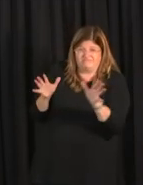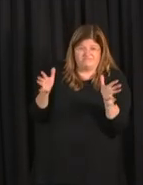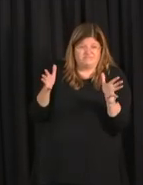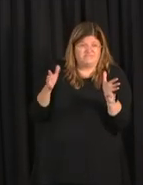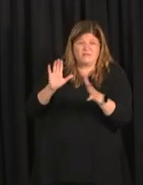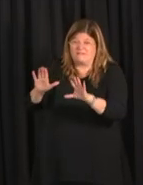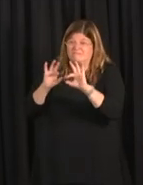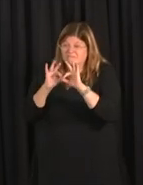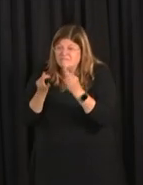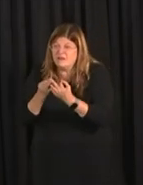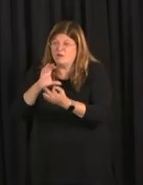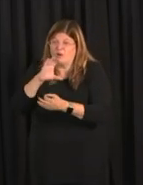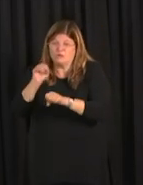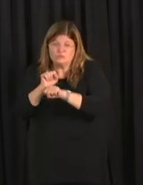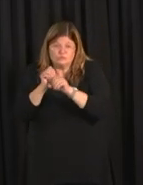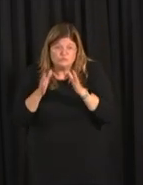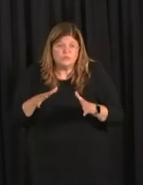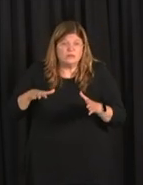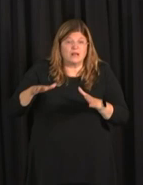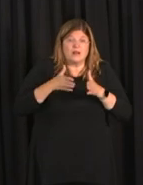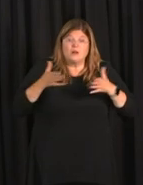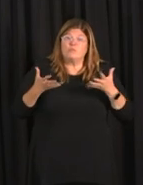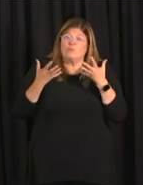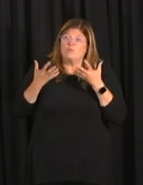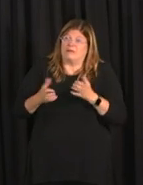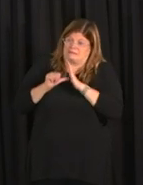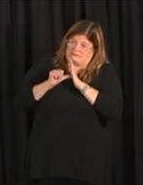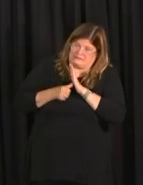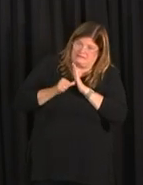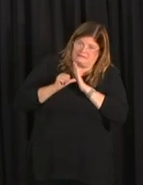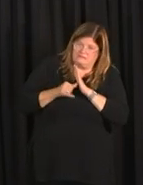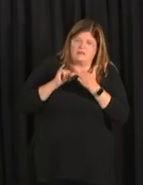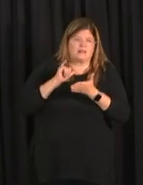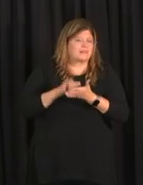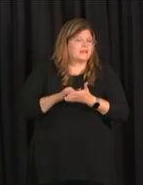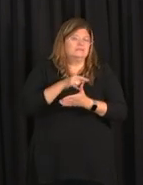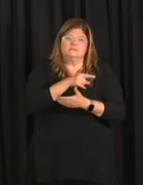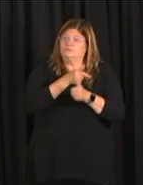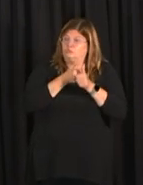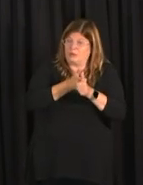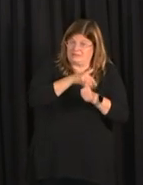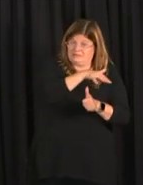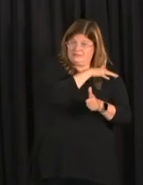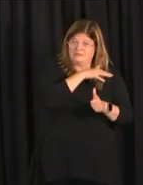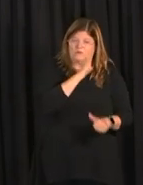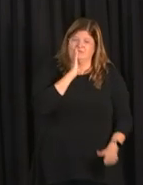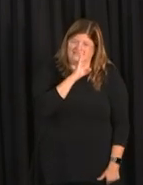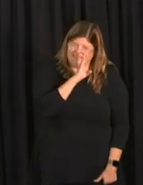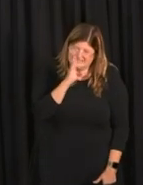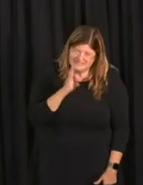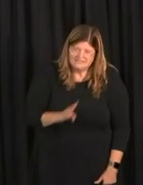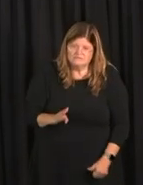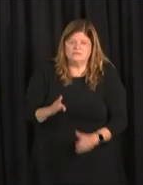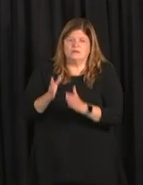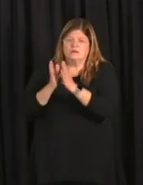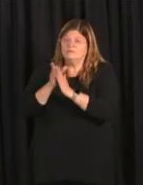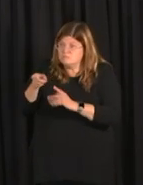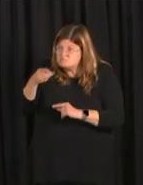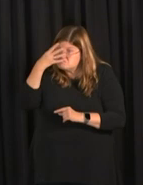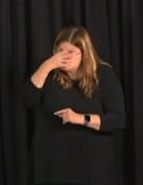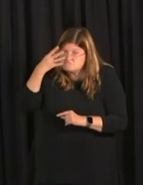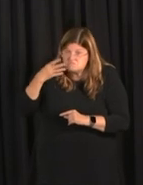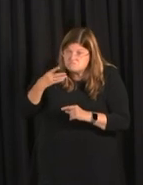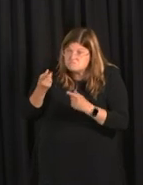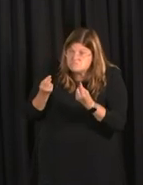family, coworkers, and neighbors. We do want to emphasize that the contact trace force will never ask you for your immigration